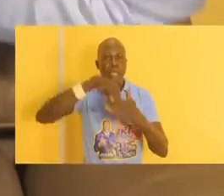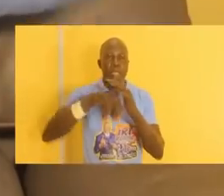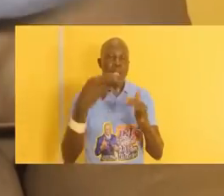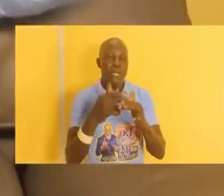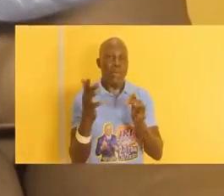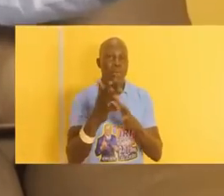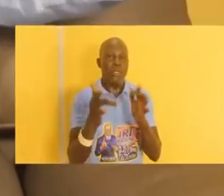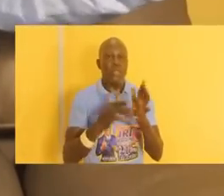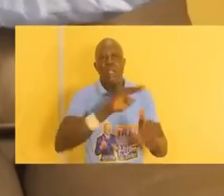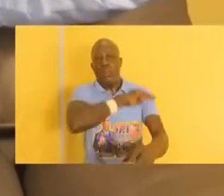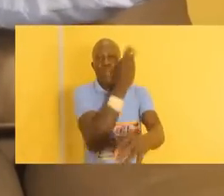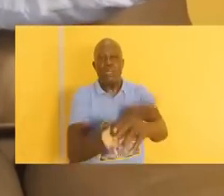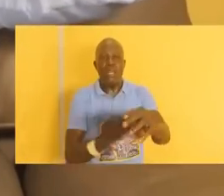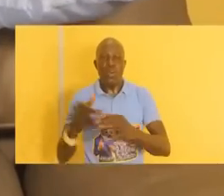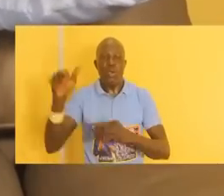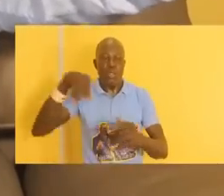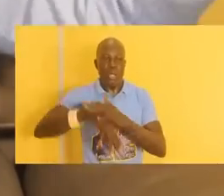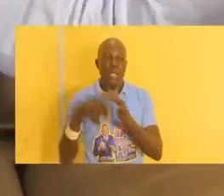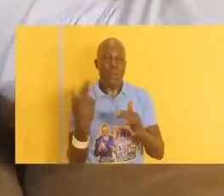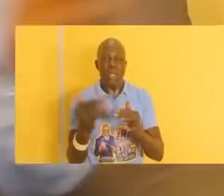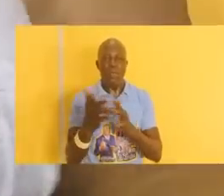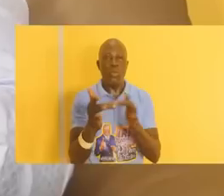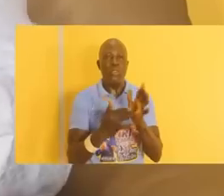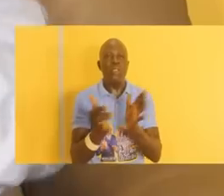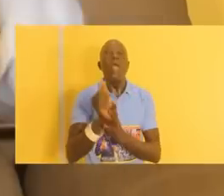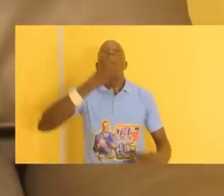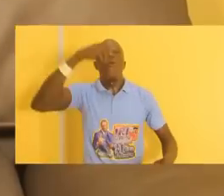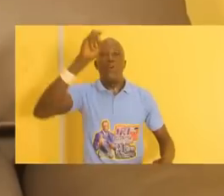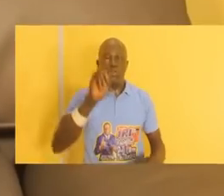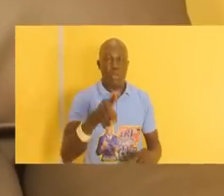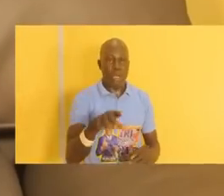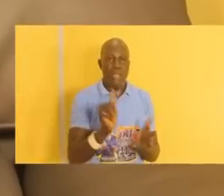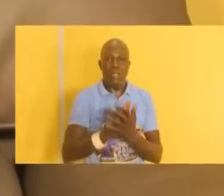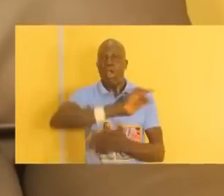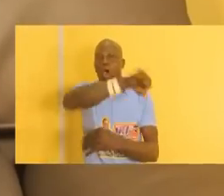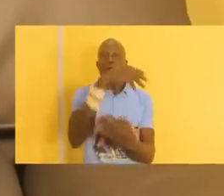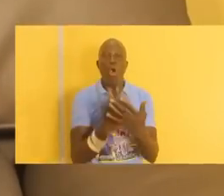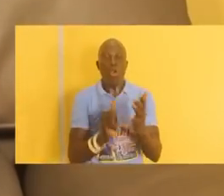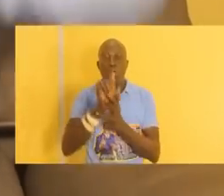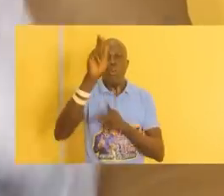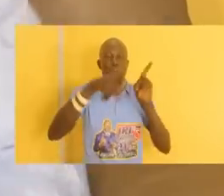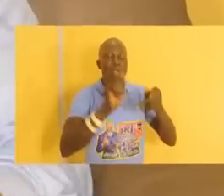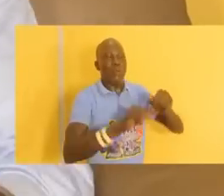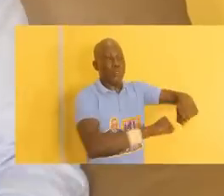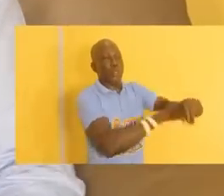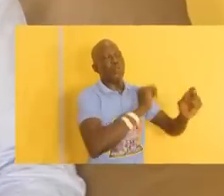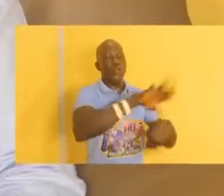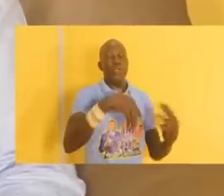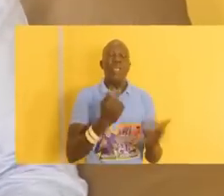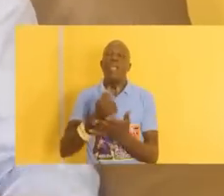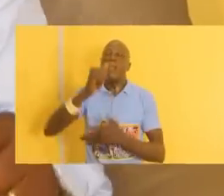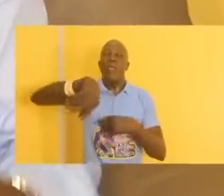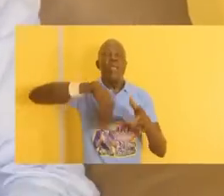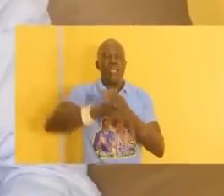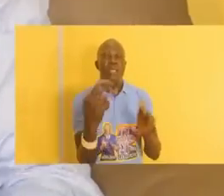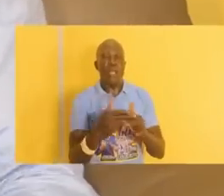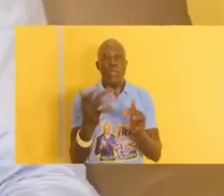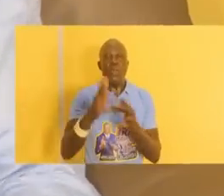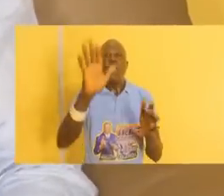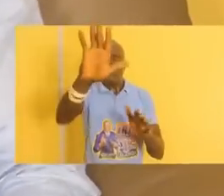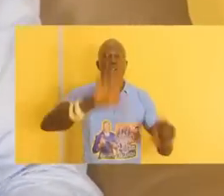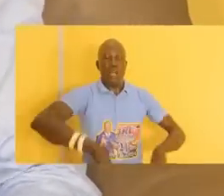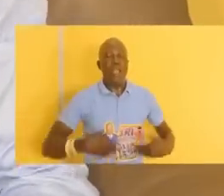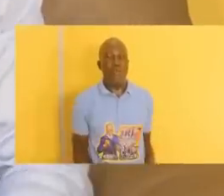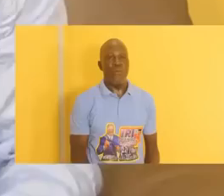Jesus Christ. In the mighty name of Jesus. In the name of Jesus. I authorize. All of you that can save me. In the name of